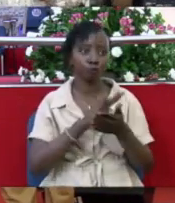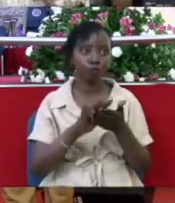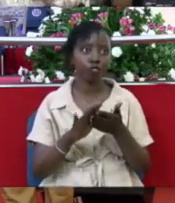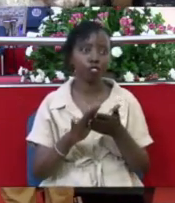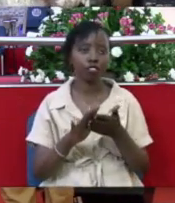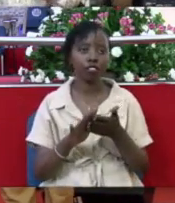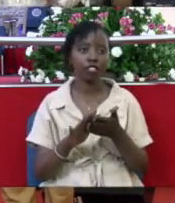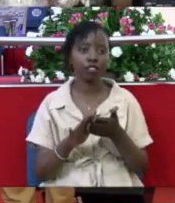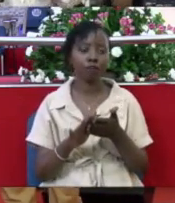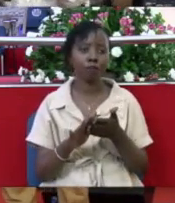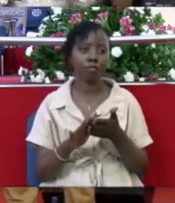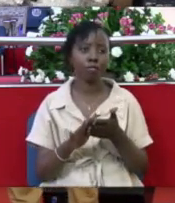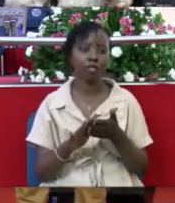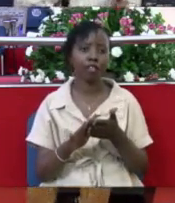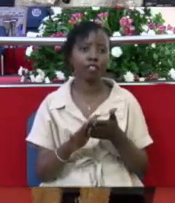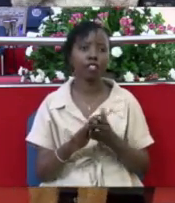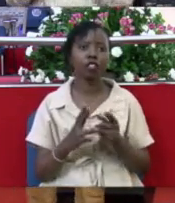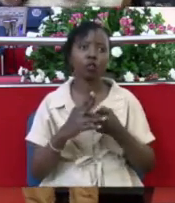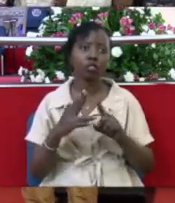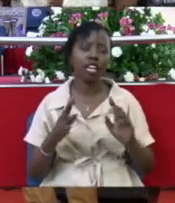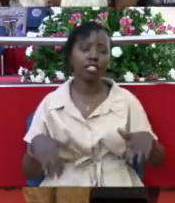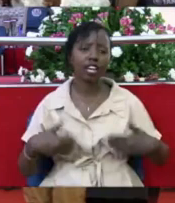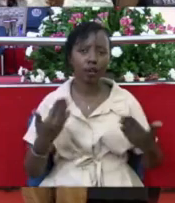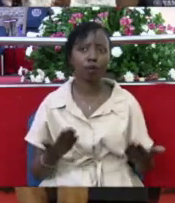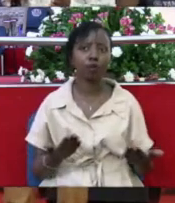toba. How you will restart bila utaanza,